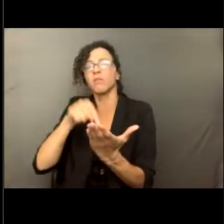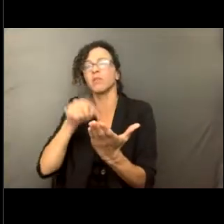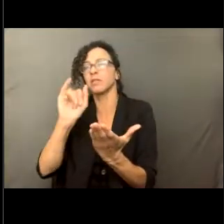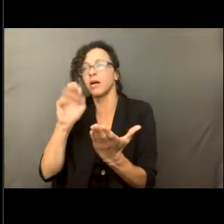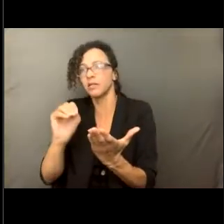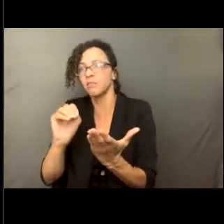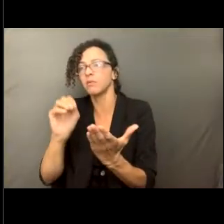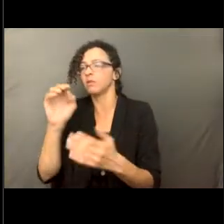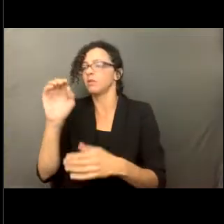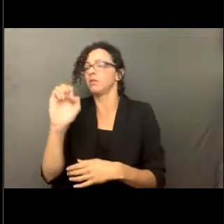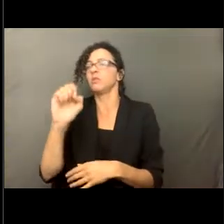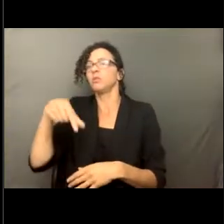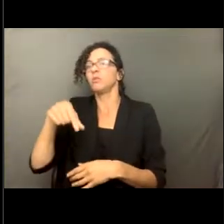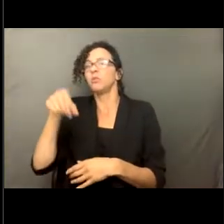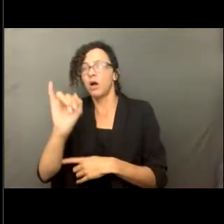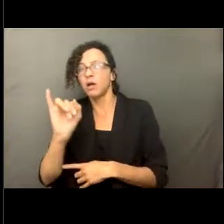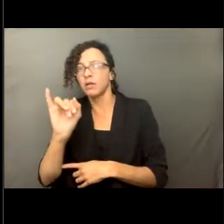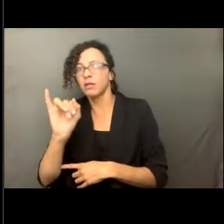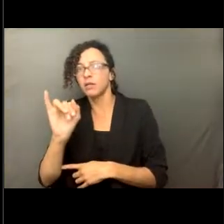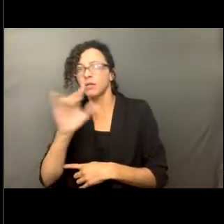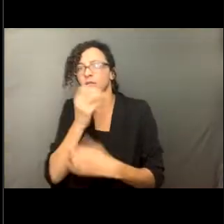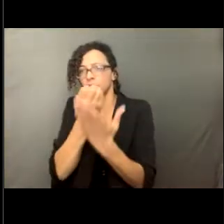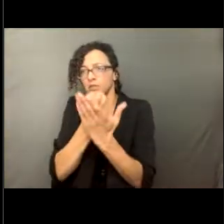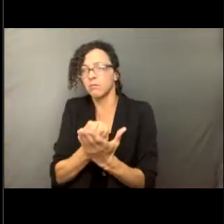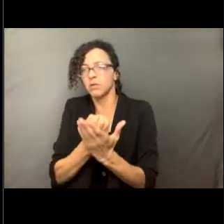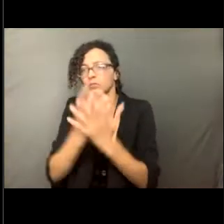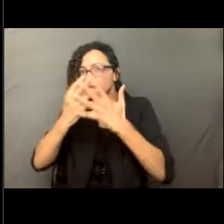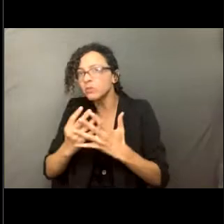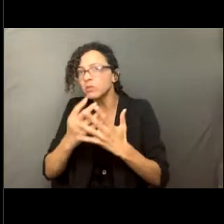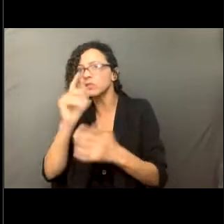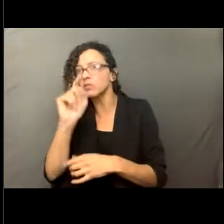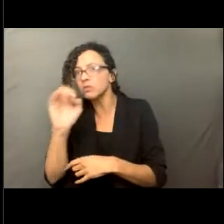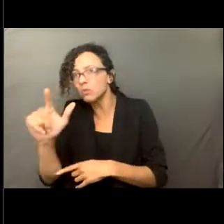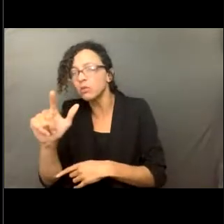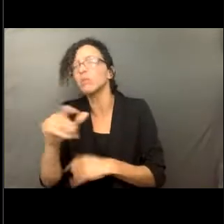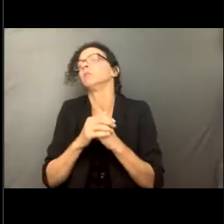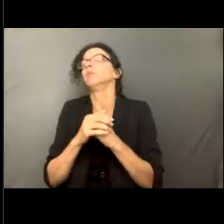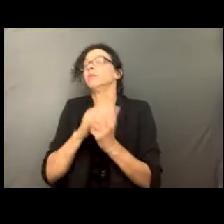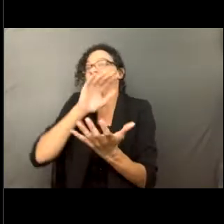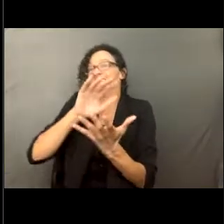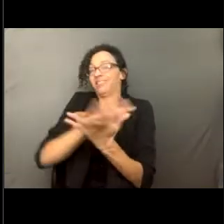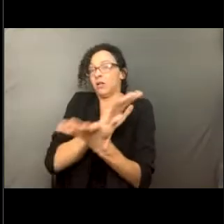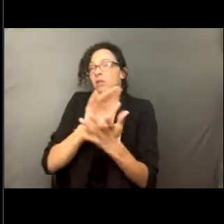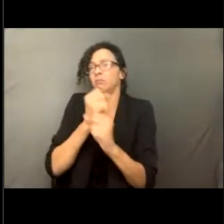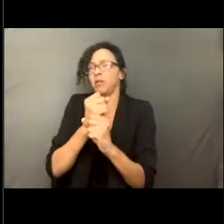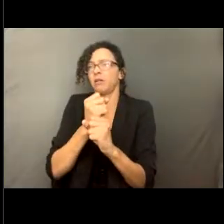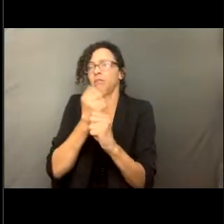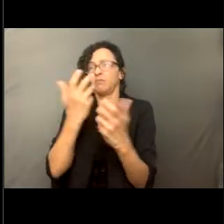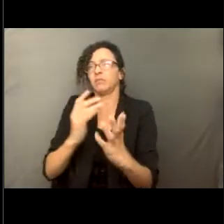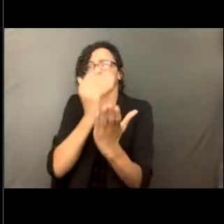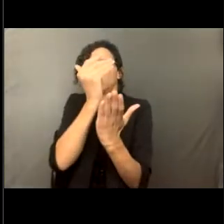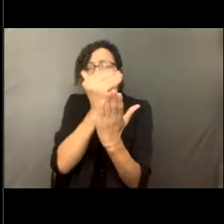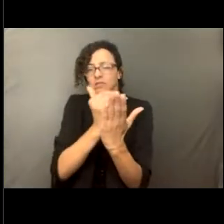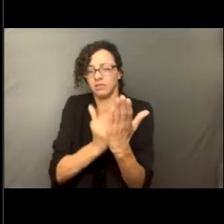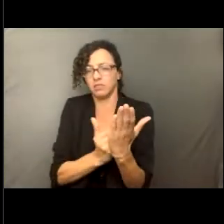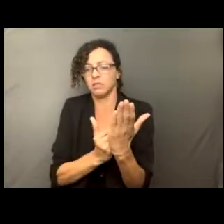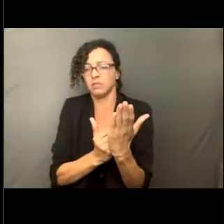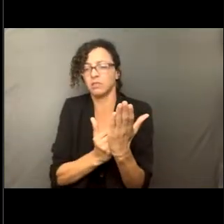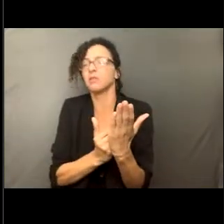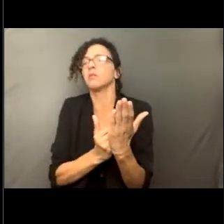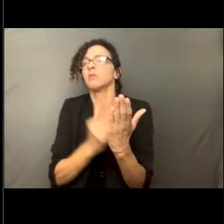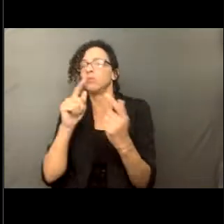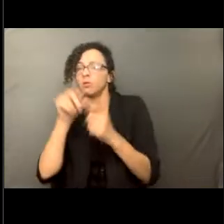Climate and Economic Justice Screening Tool. While the document lists the differences, mainly EQI's focus on transportation barriers and examining